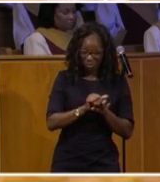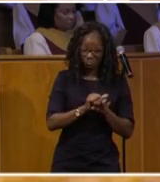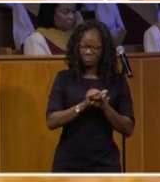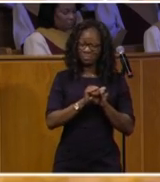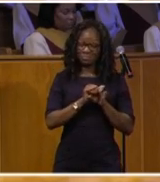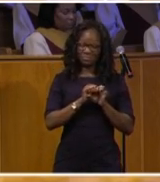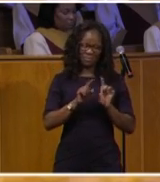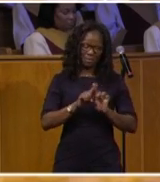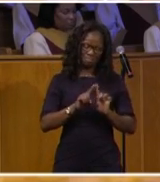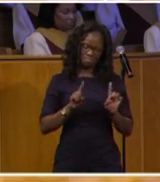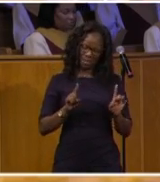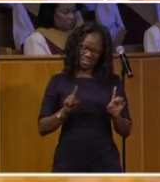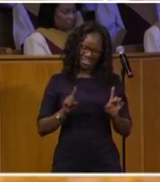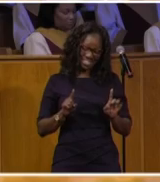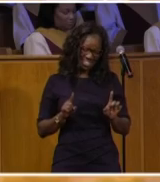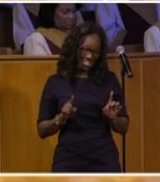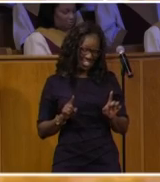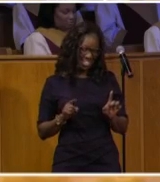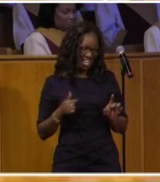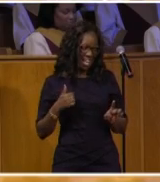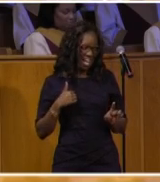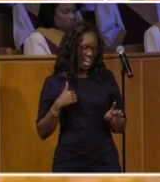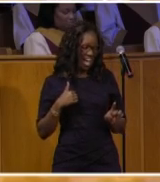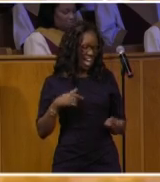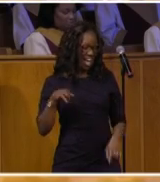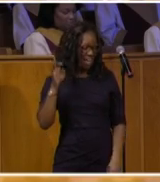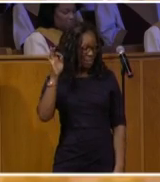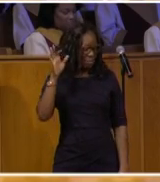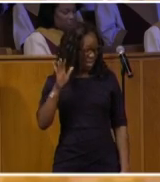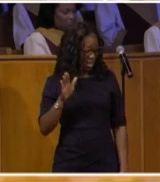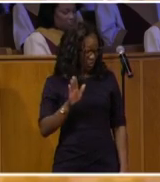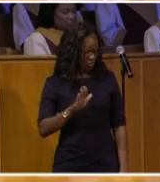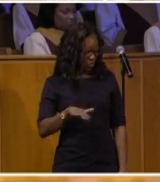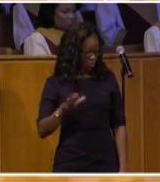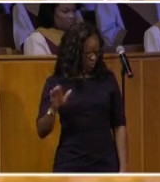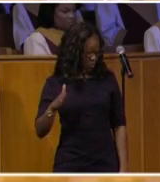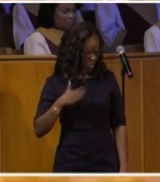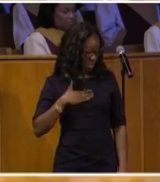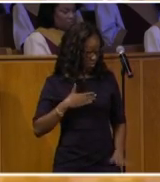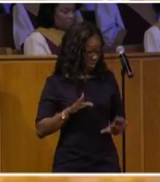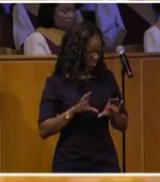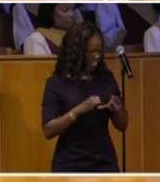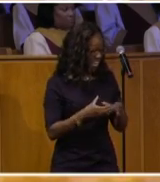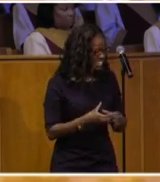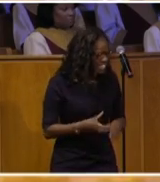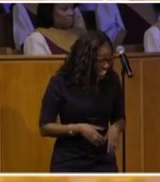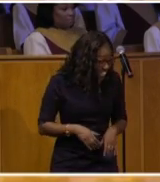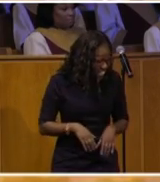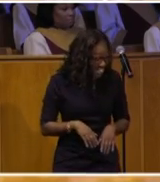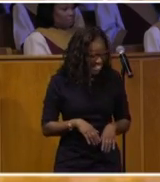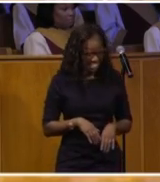but I had the pastor's children in my class.